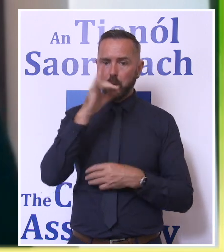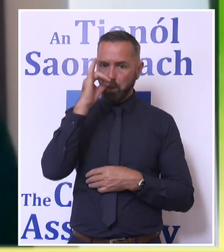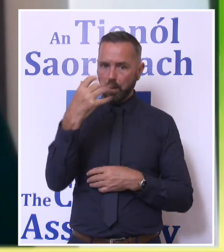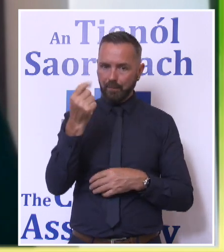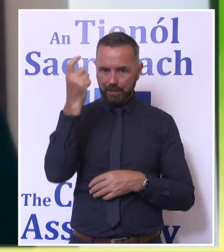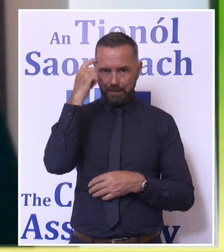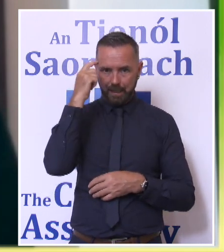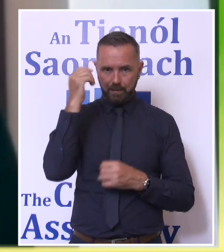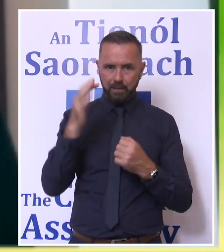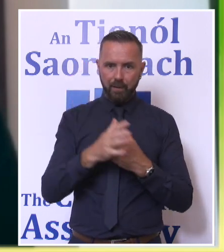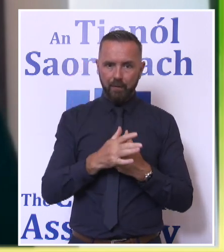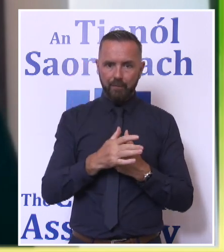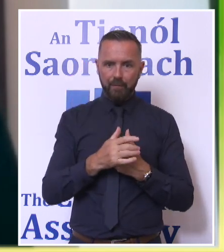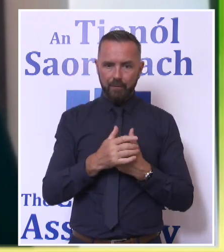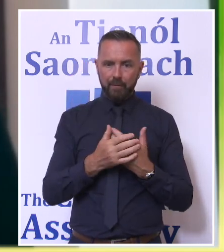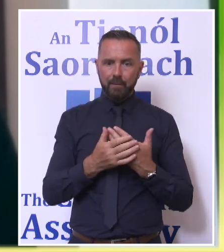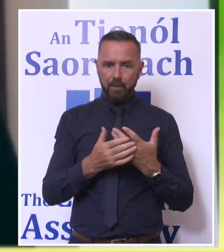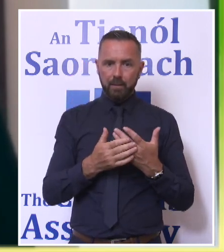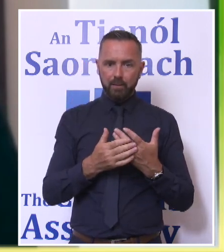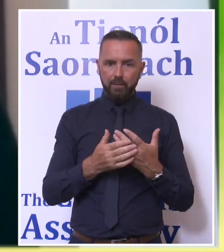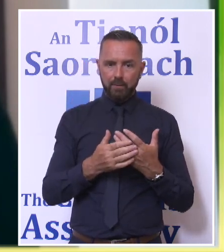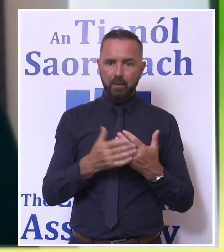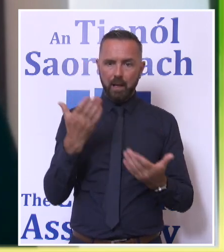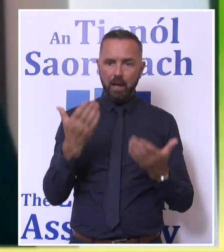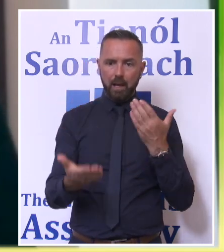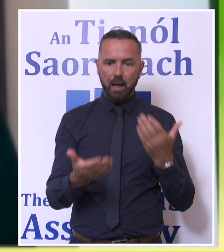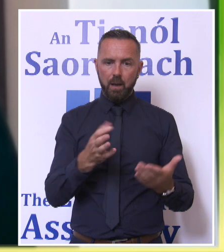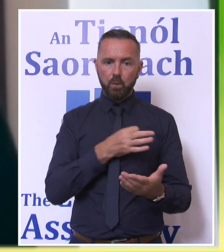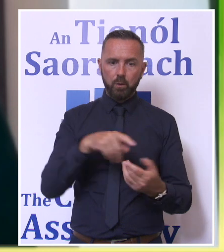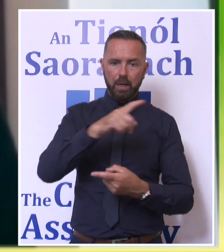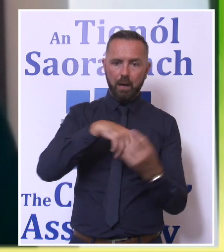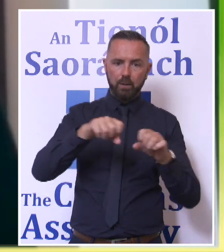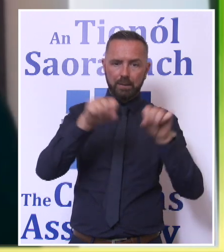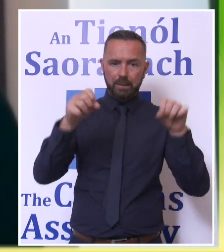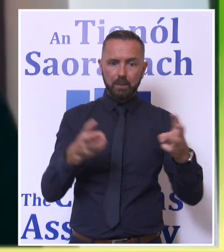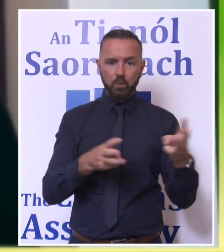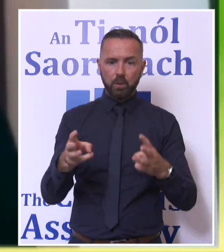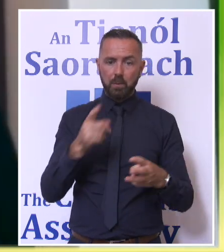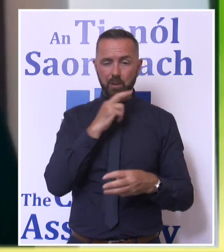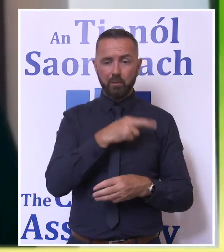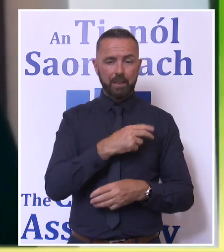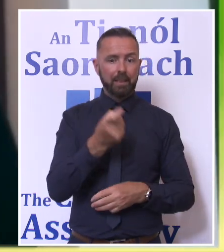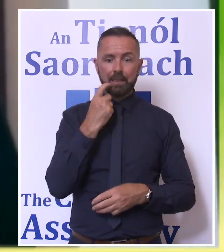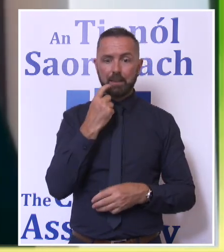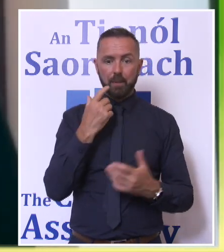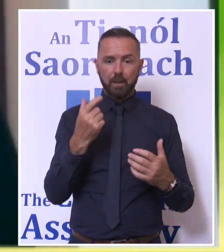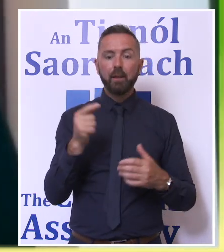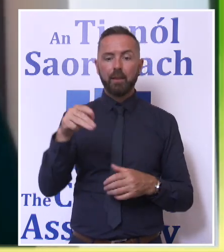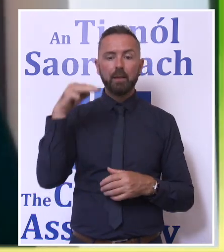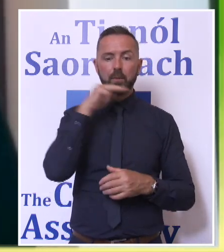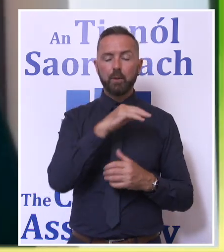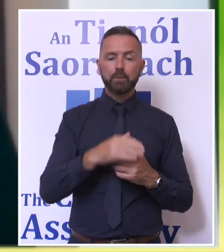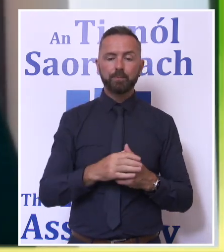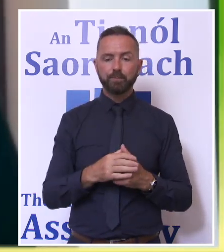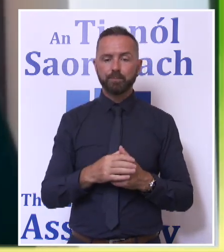of this, the efficiency of the system, but also the kind of the simplicity of it, which I think is important.